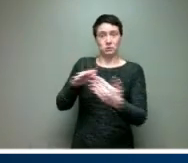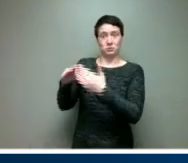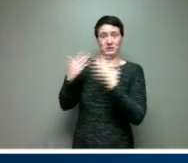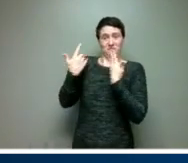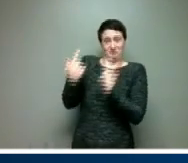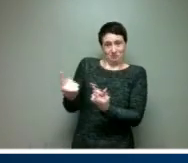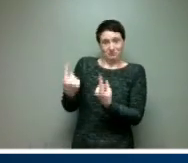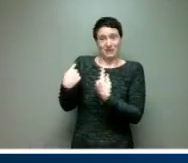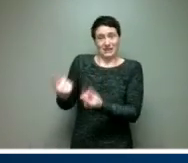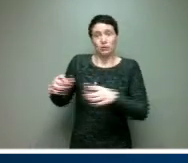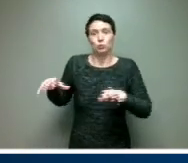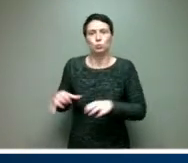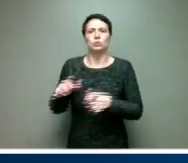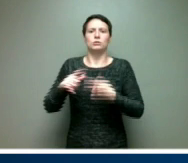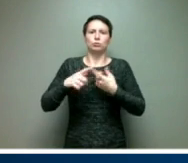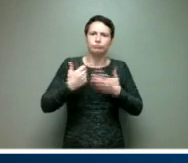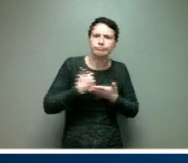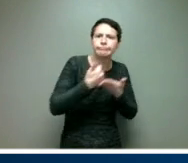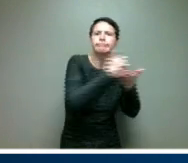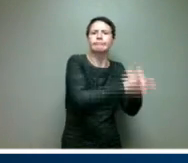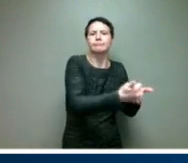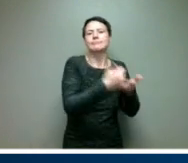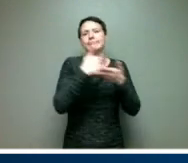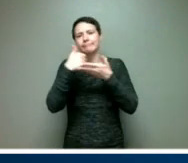students and their families in the Columbus area.